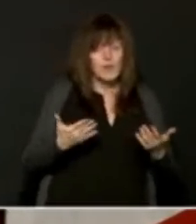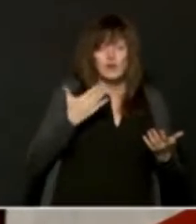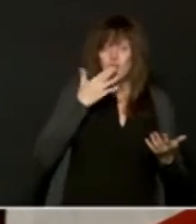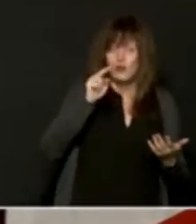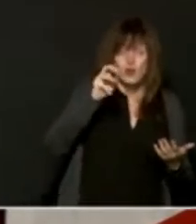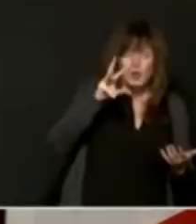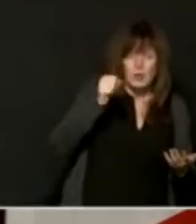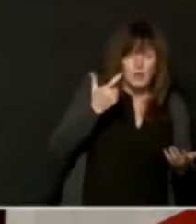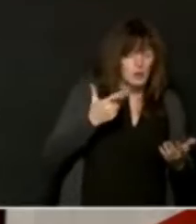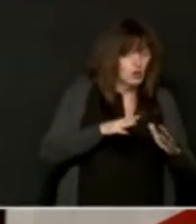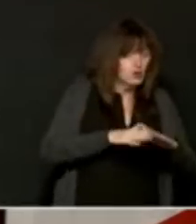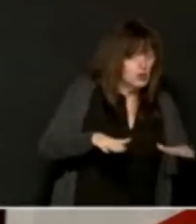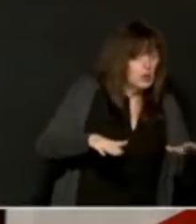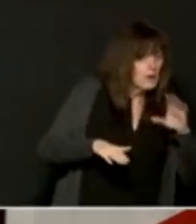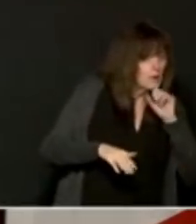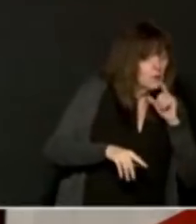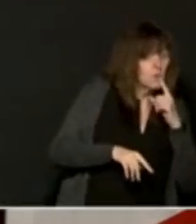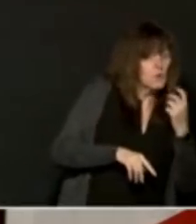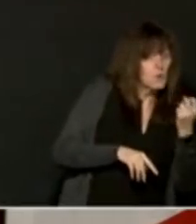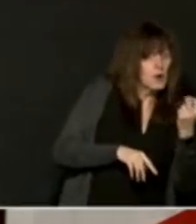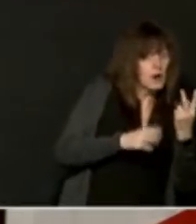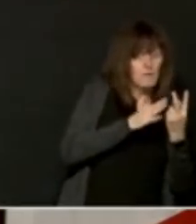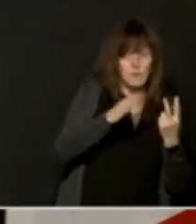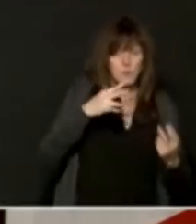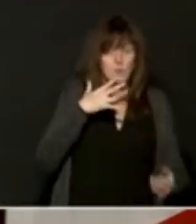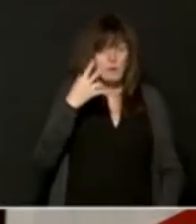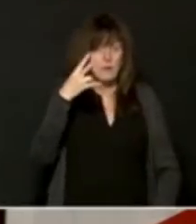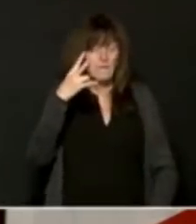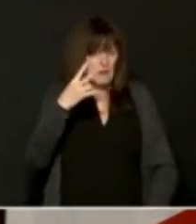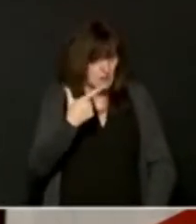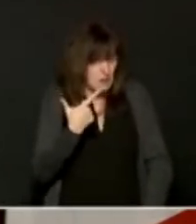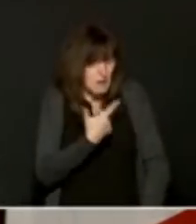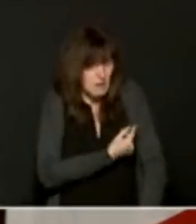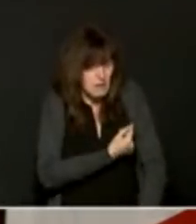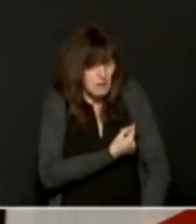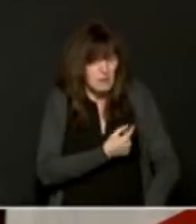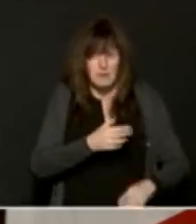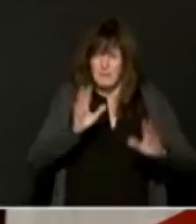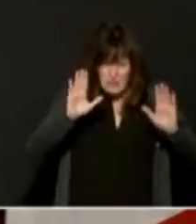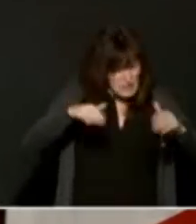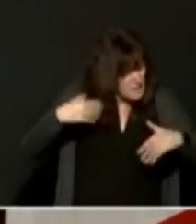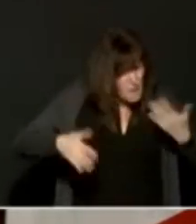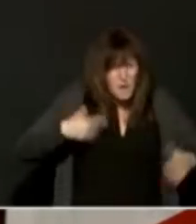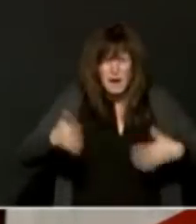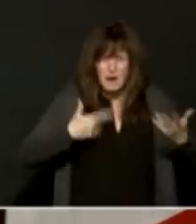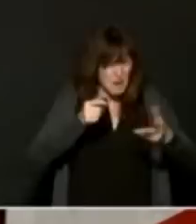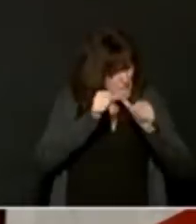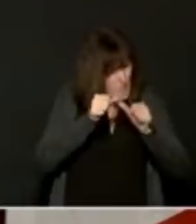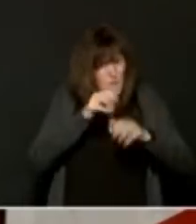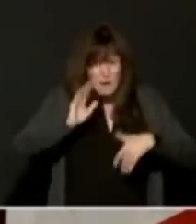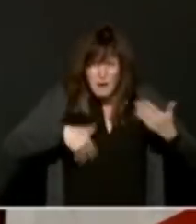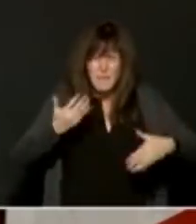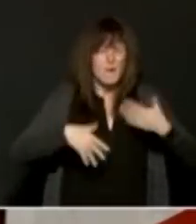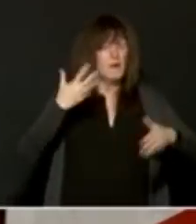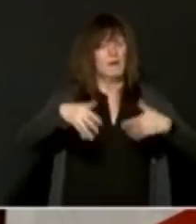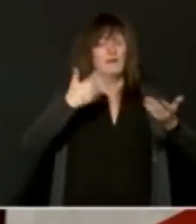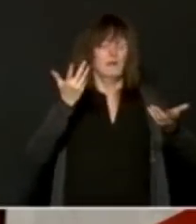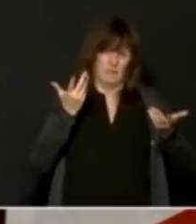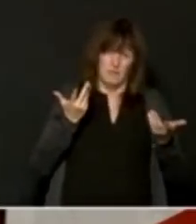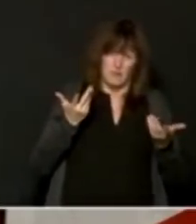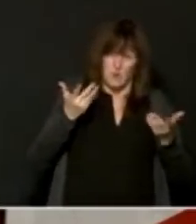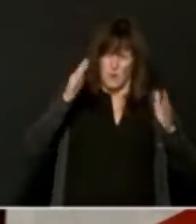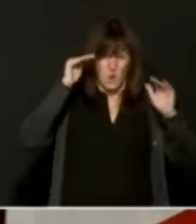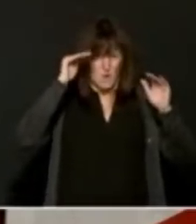17, being able to get vaccinated. So we'll just keep going, and hopefully we'll have as good a summer as